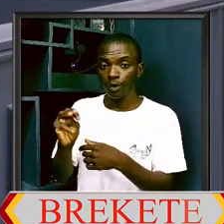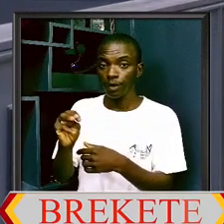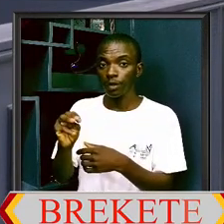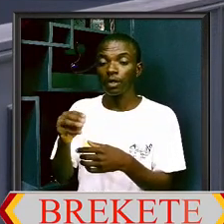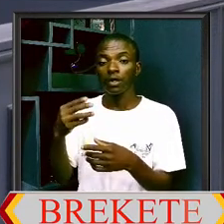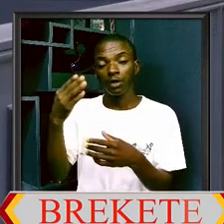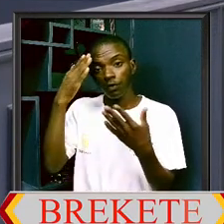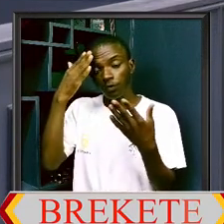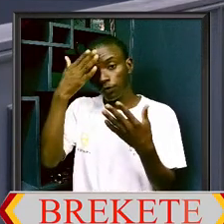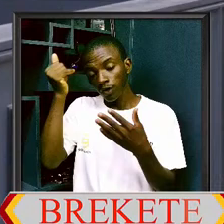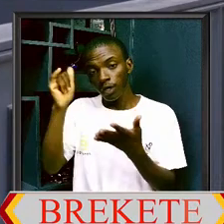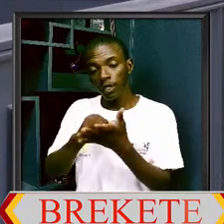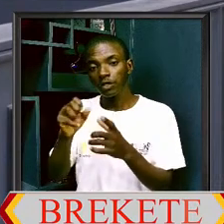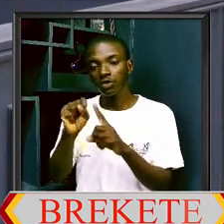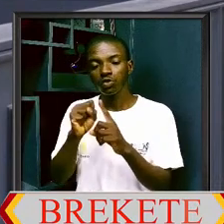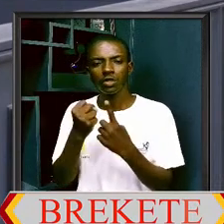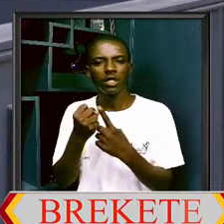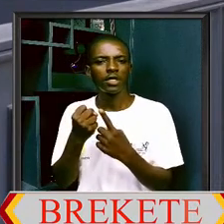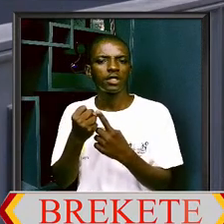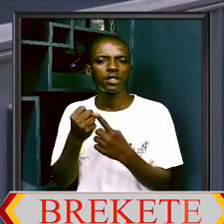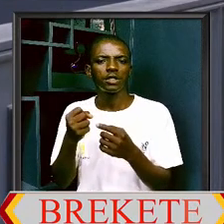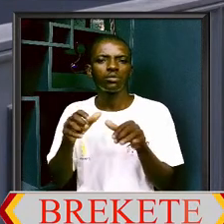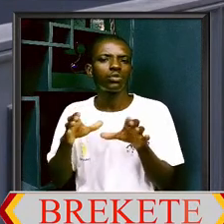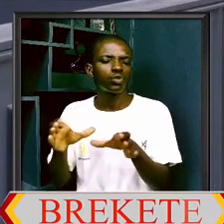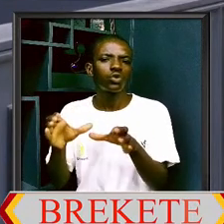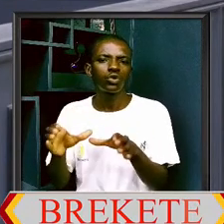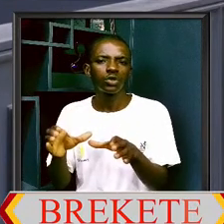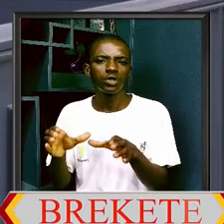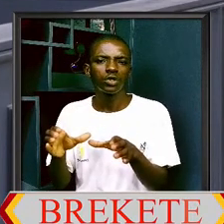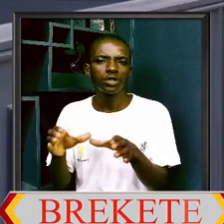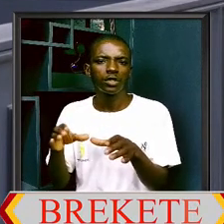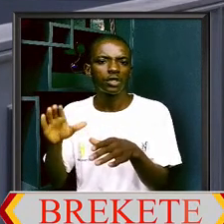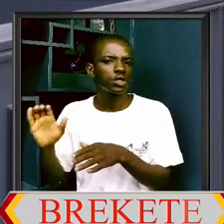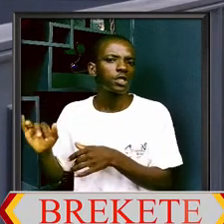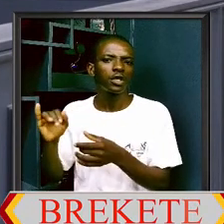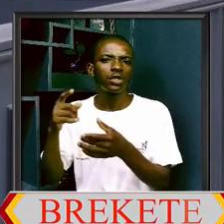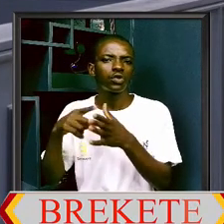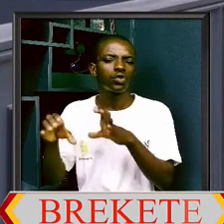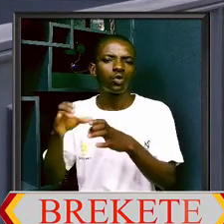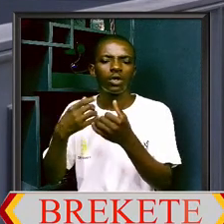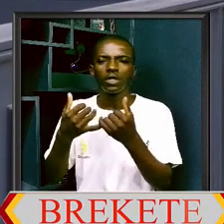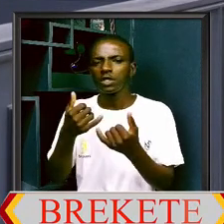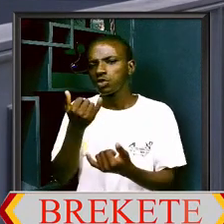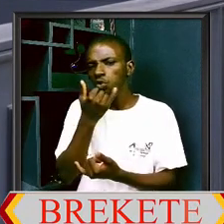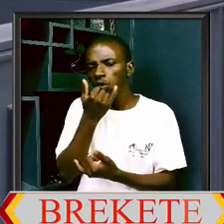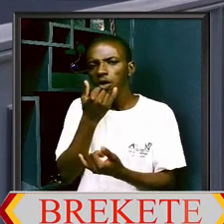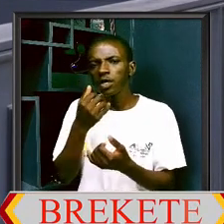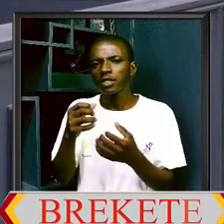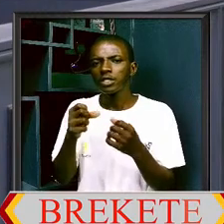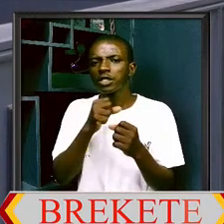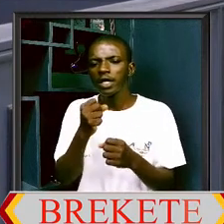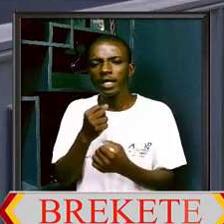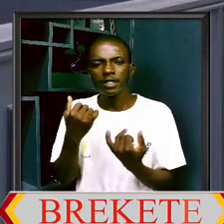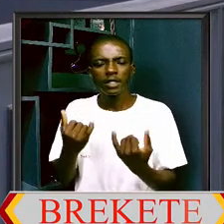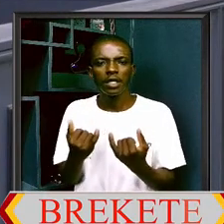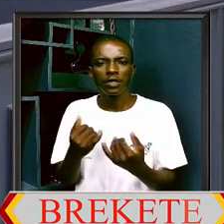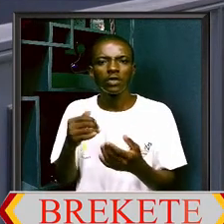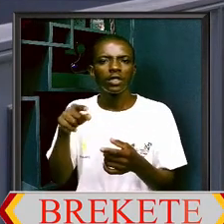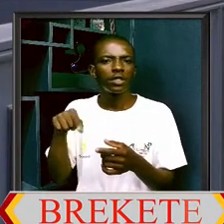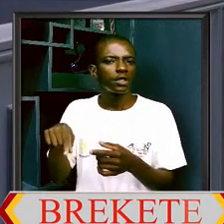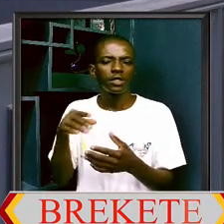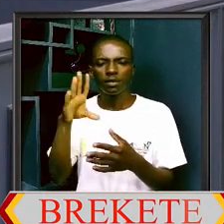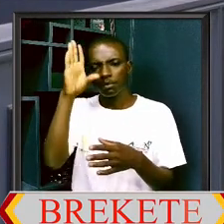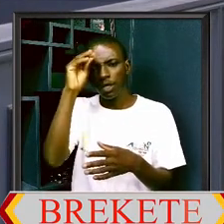forget Society push this child into what he do at this age now this man is